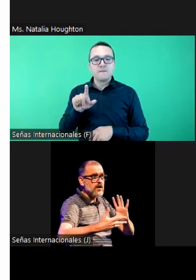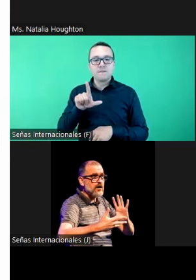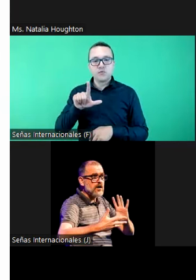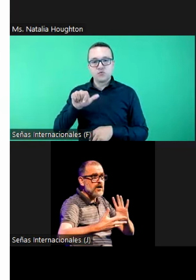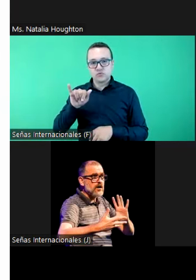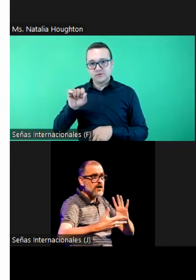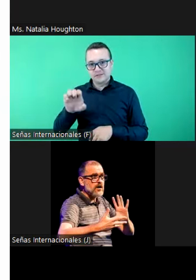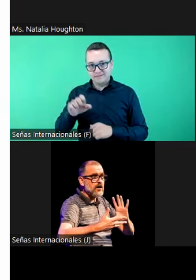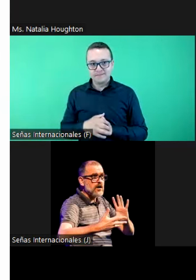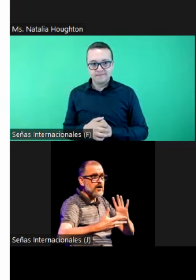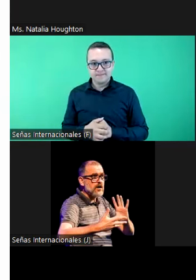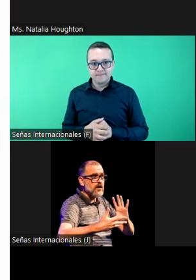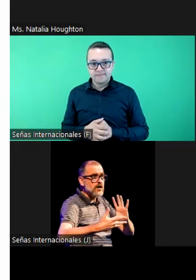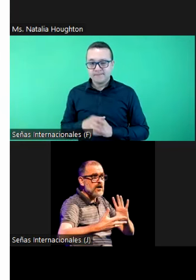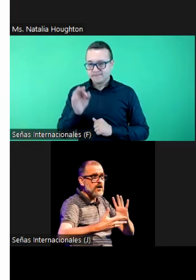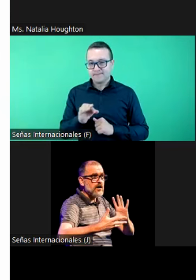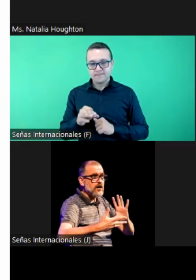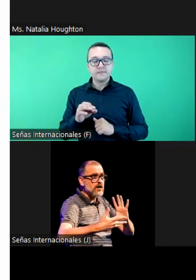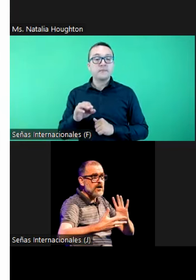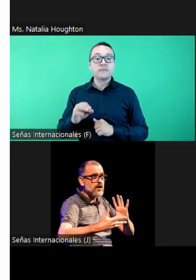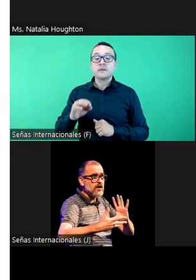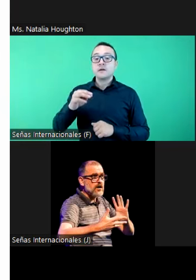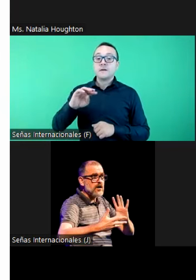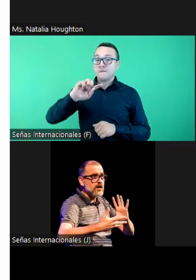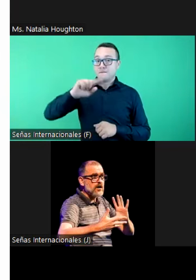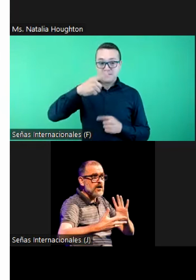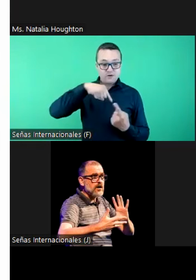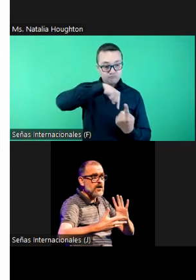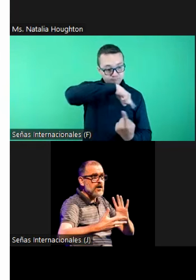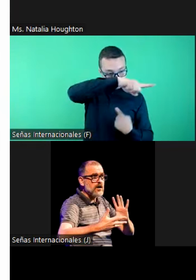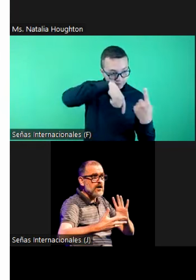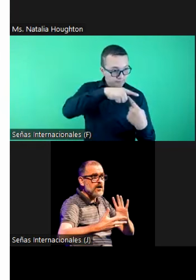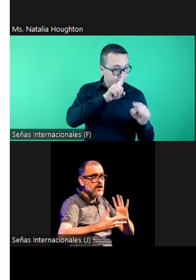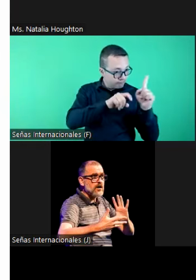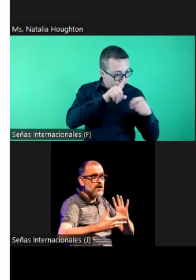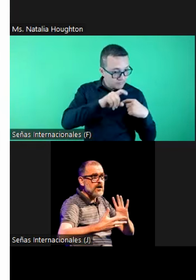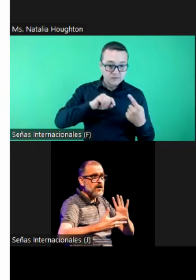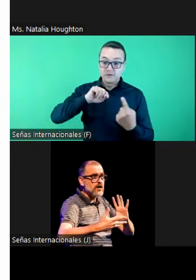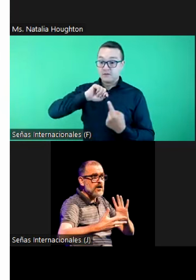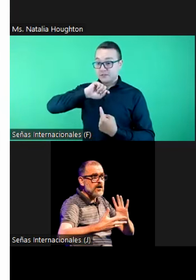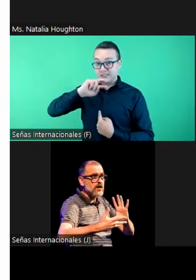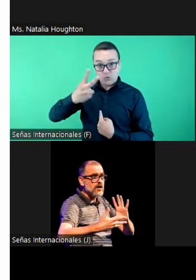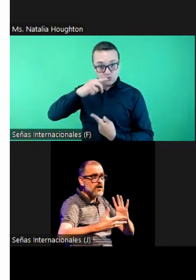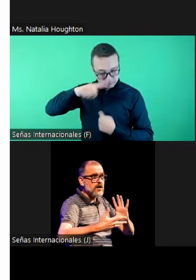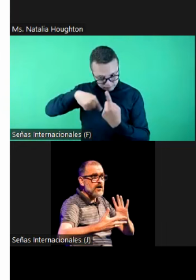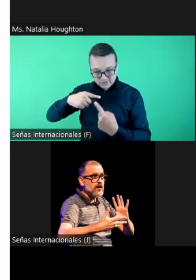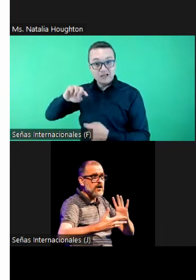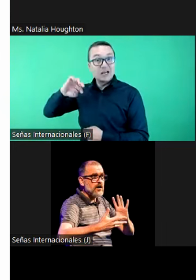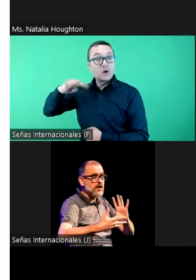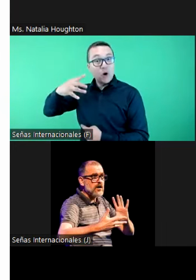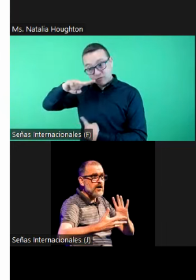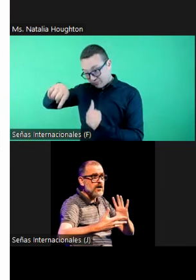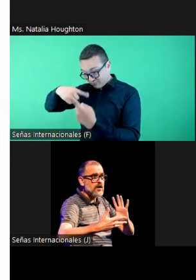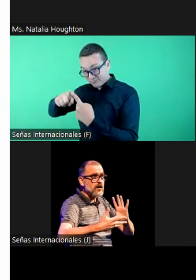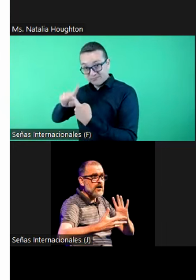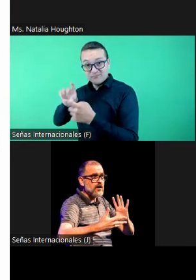essential services. As mentioned before, in the fourth round, and we're talking about the last months of the